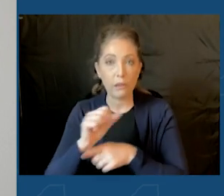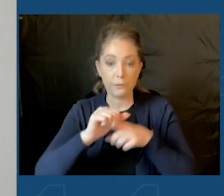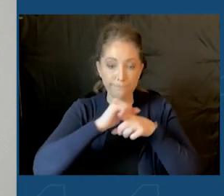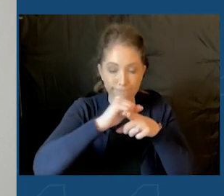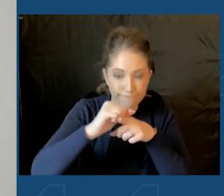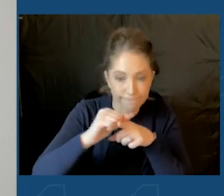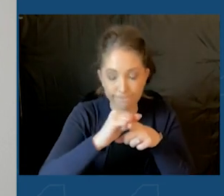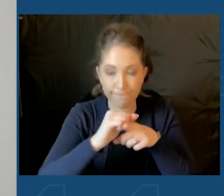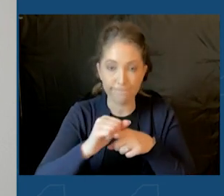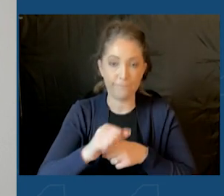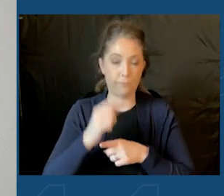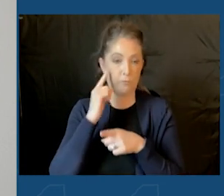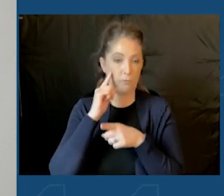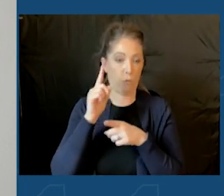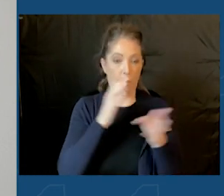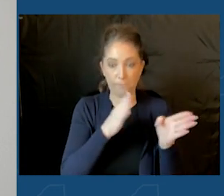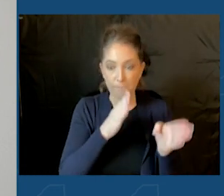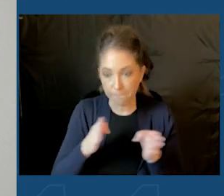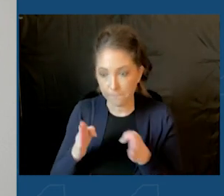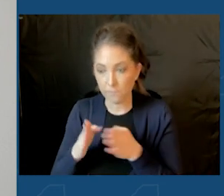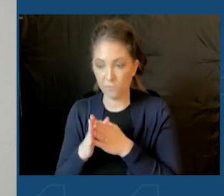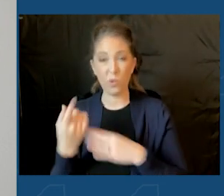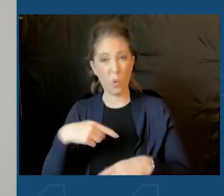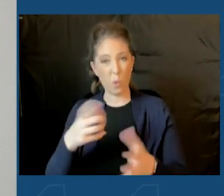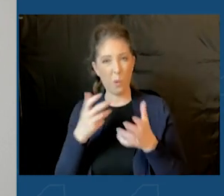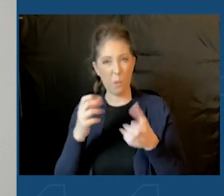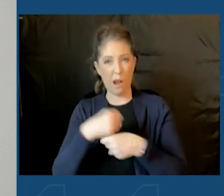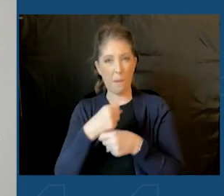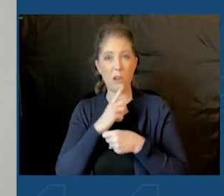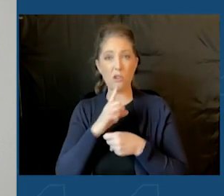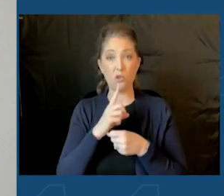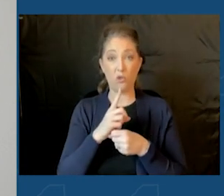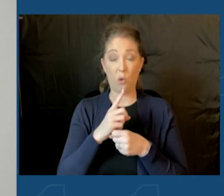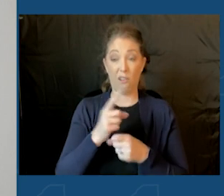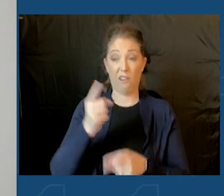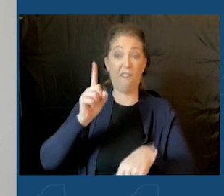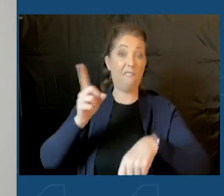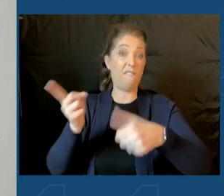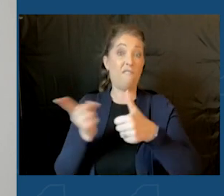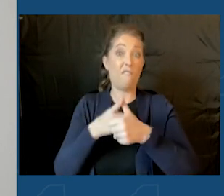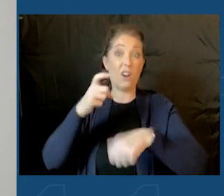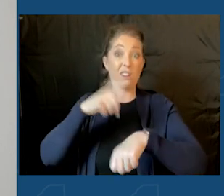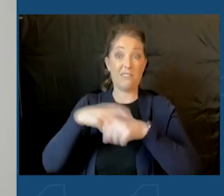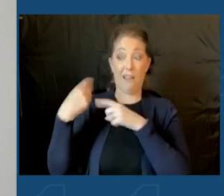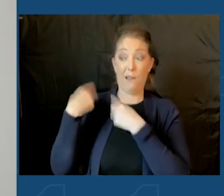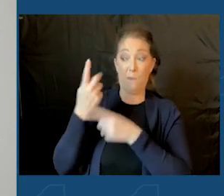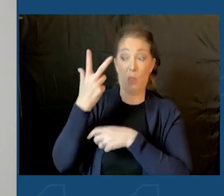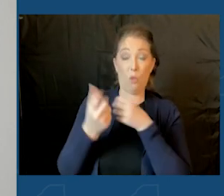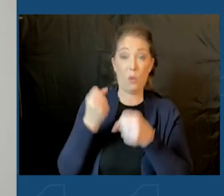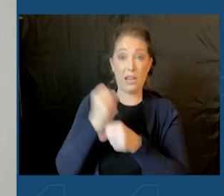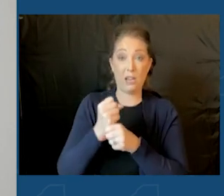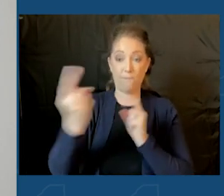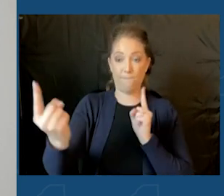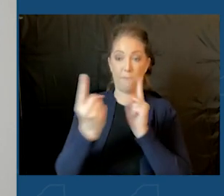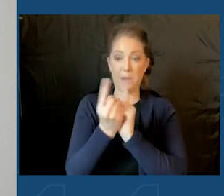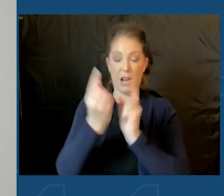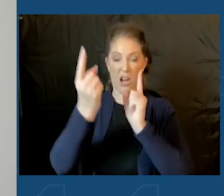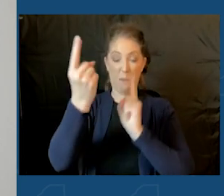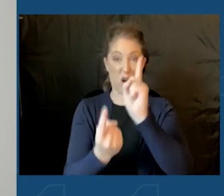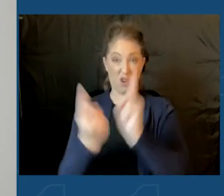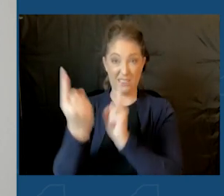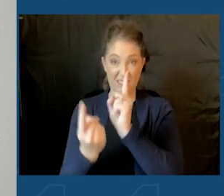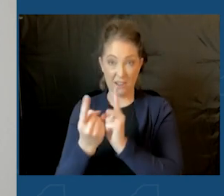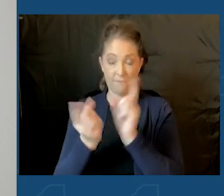sure, as we're meeting in person for the first time in 3 years, that we all know where those muscles are, know